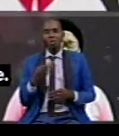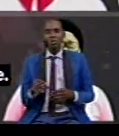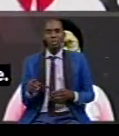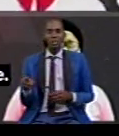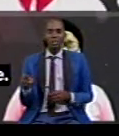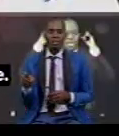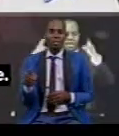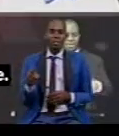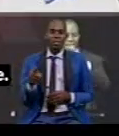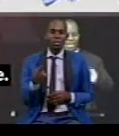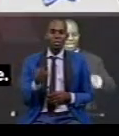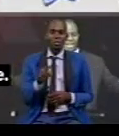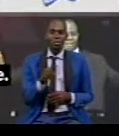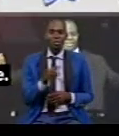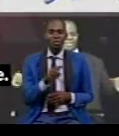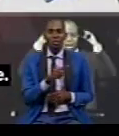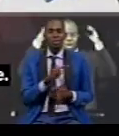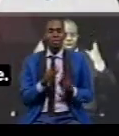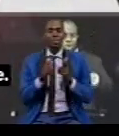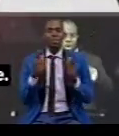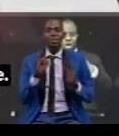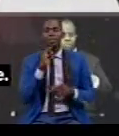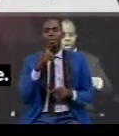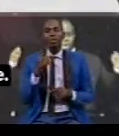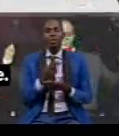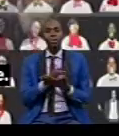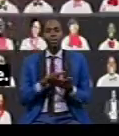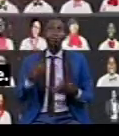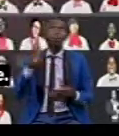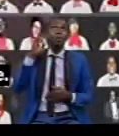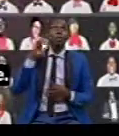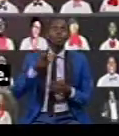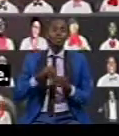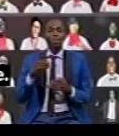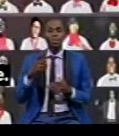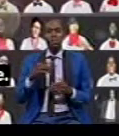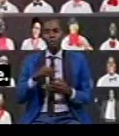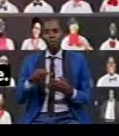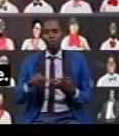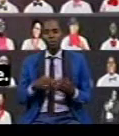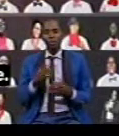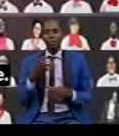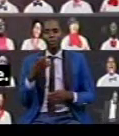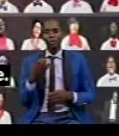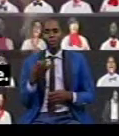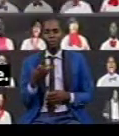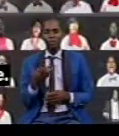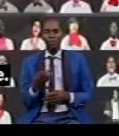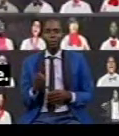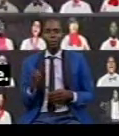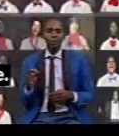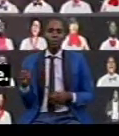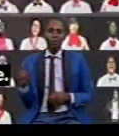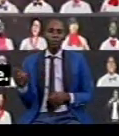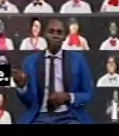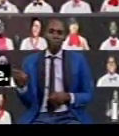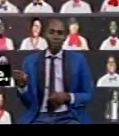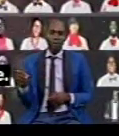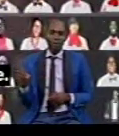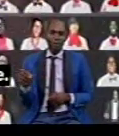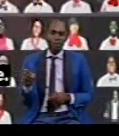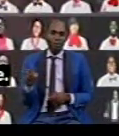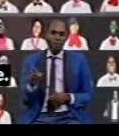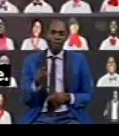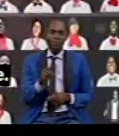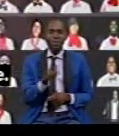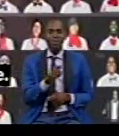man believeth unto righteousness, and with the mouth confession is made unto salvation.